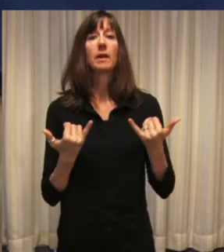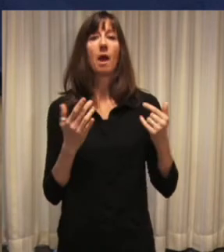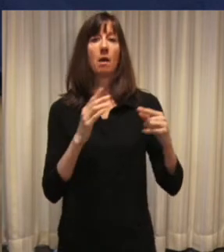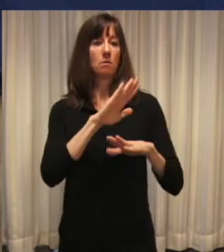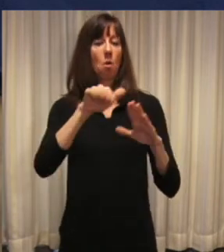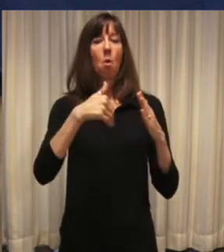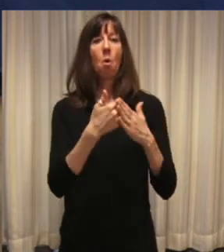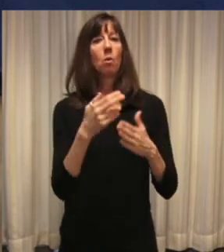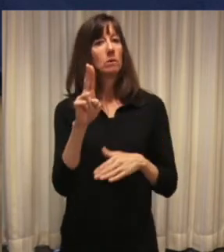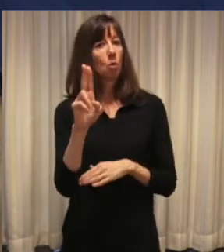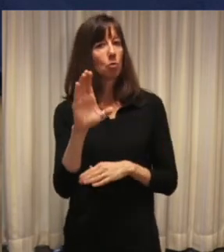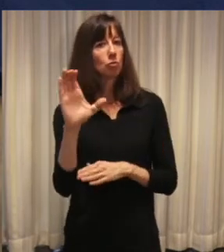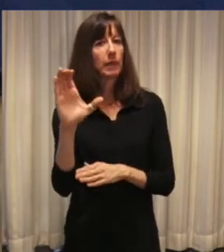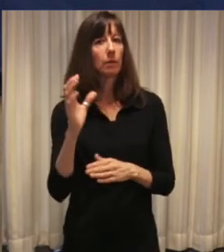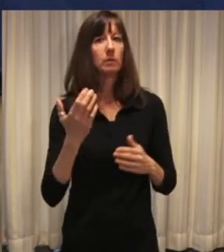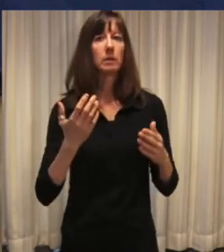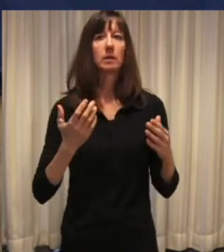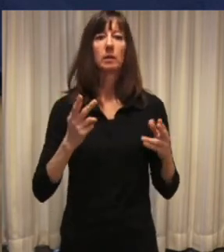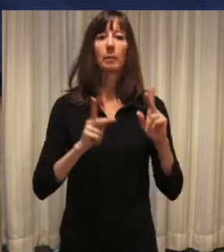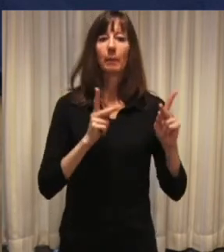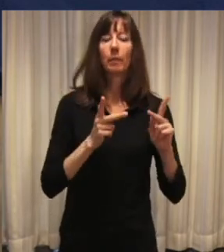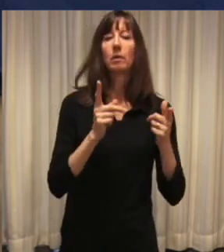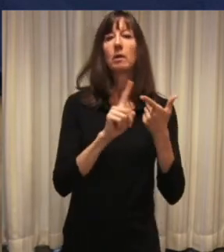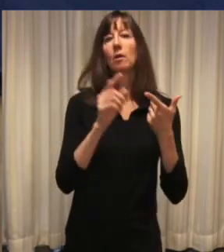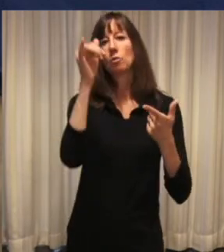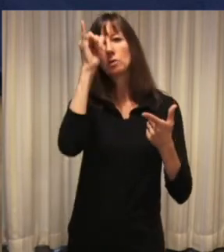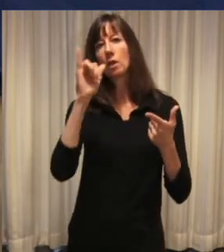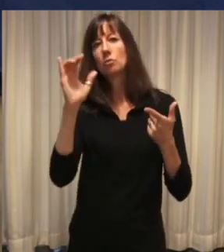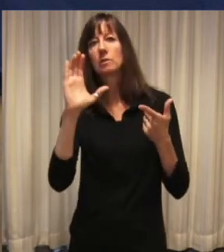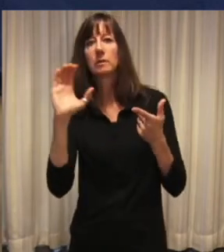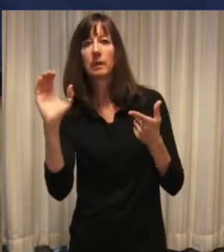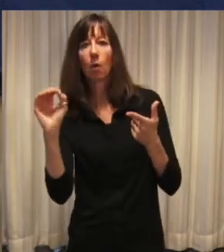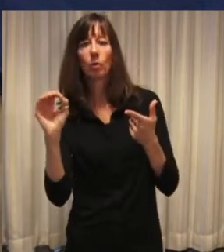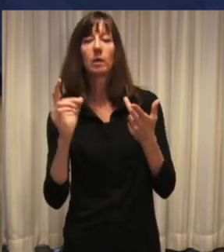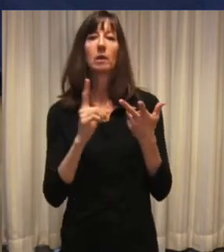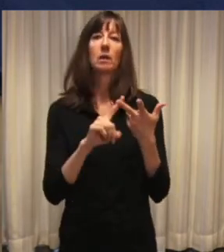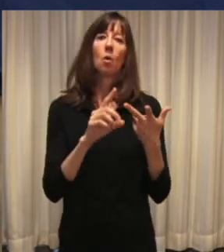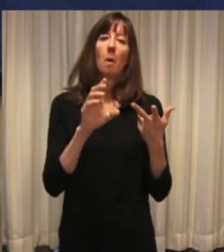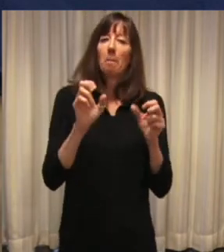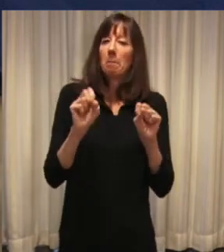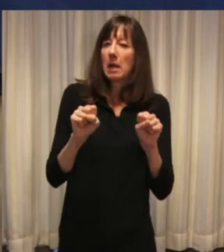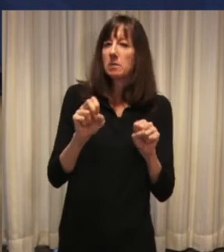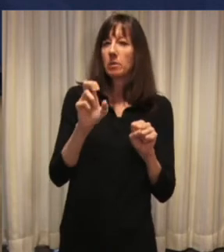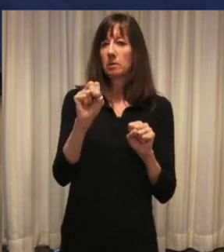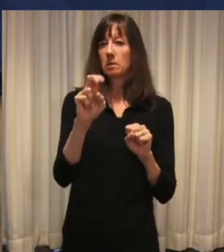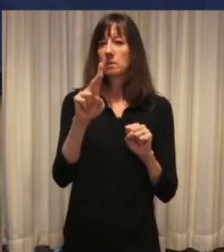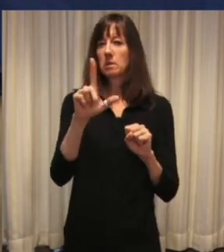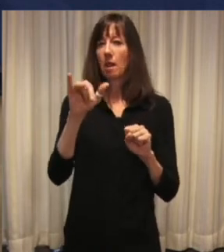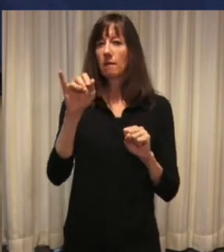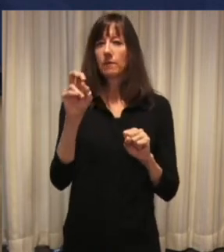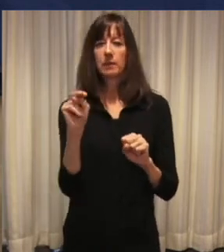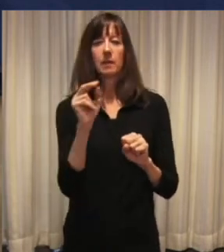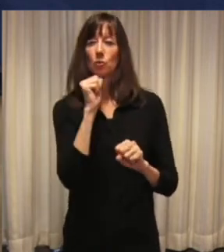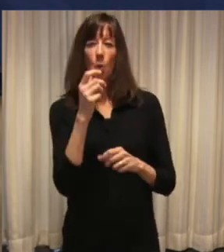or Greene County, which doesn't have a hospital, or possibly Sullivan. I don't have the exact numbers by county. We are